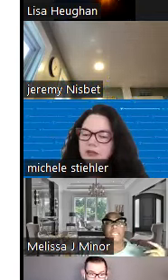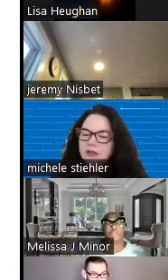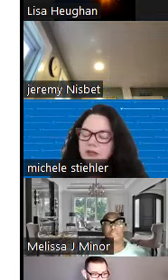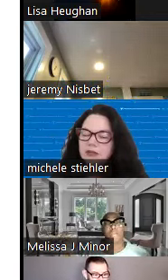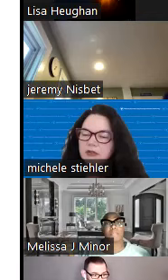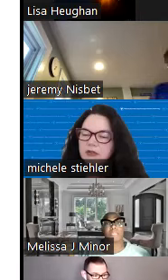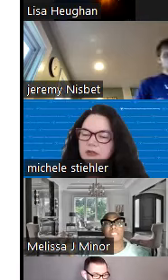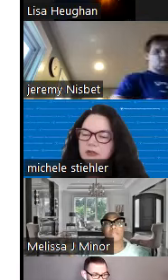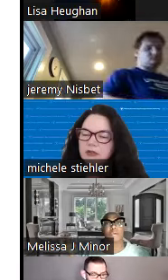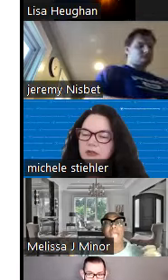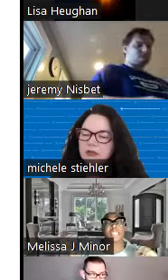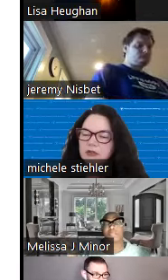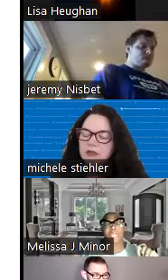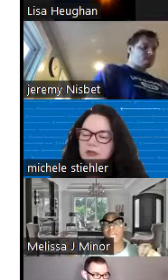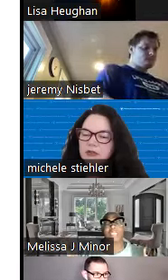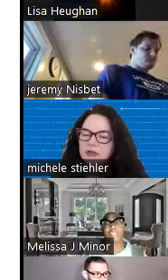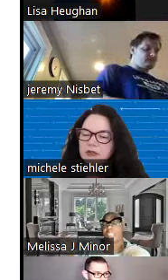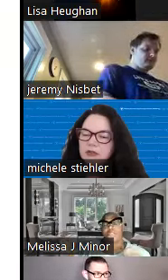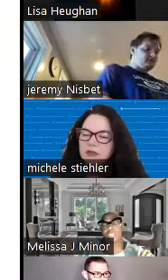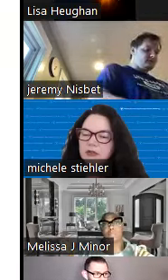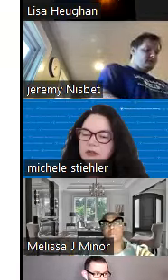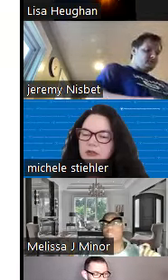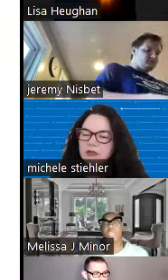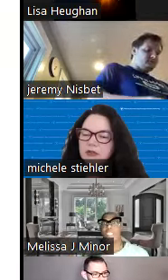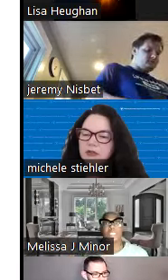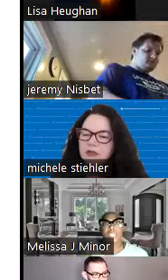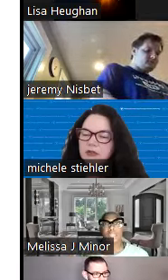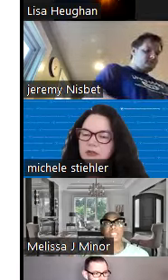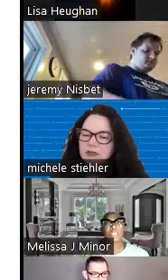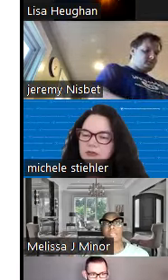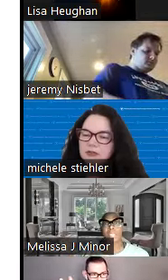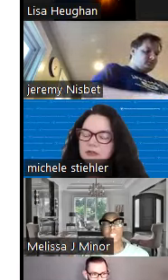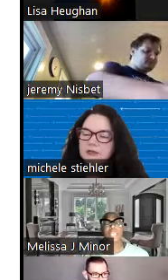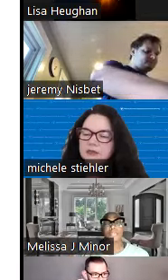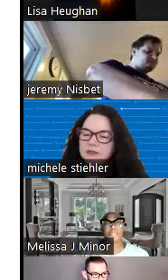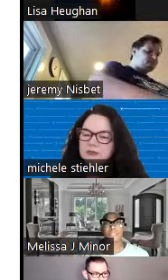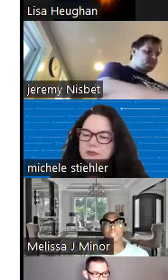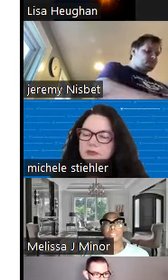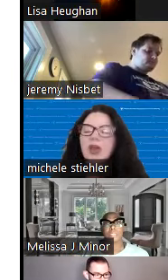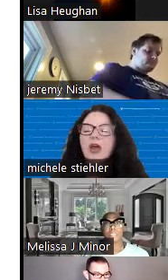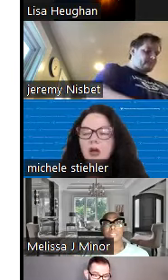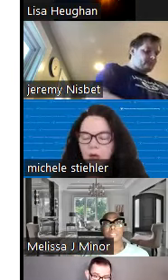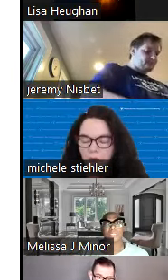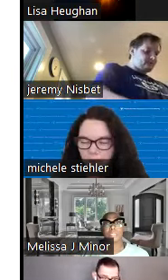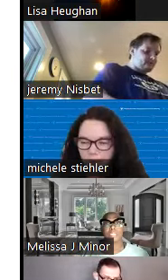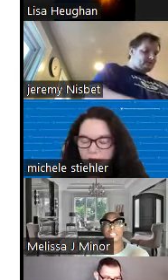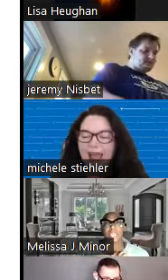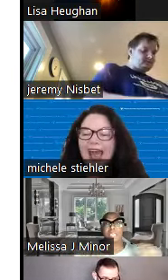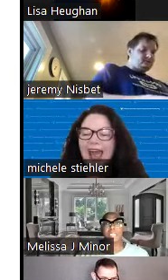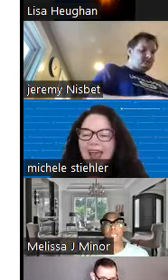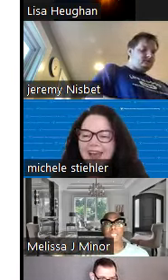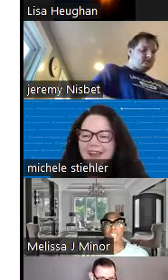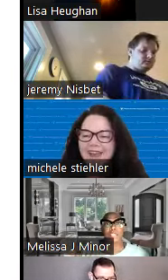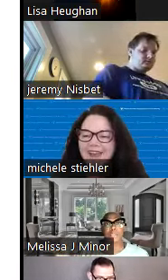I can't use the ride because I live behind an invisible border. She lives in the same place I do. The